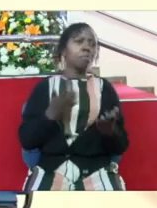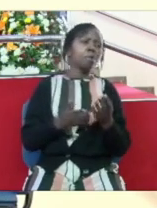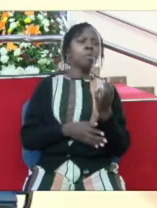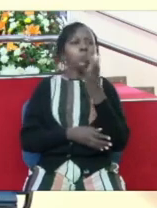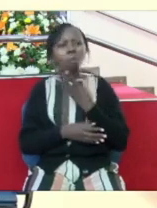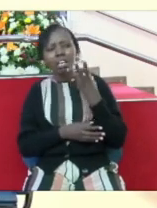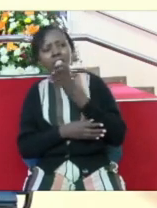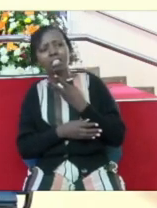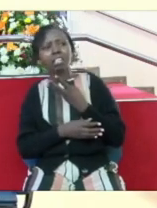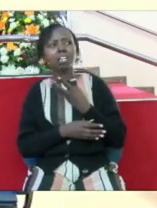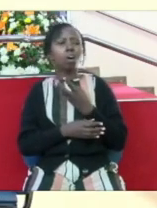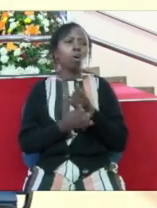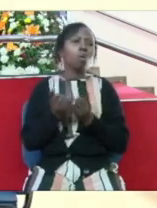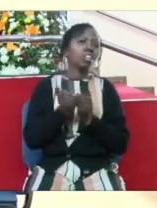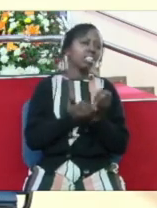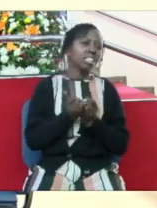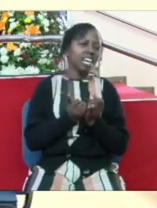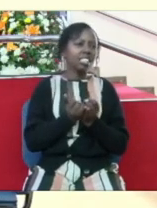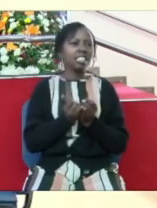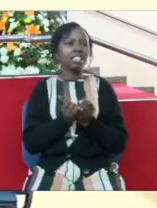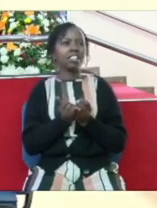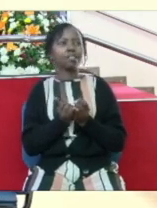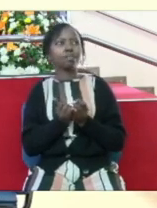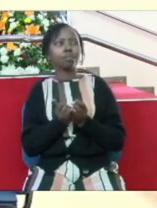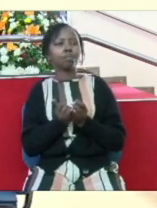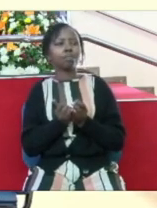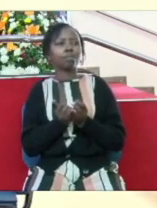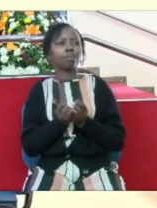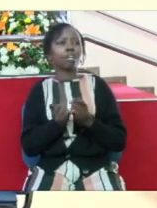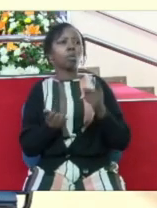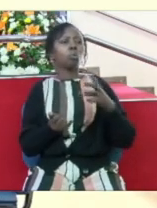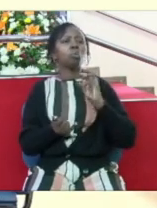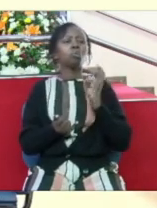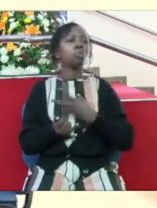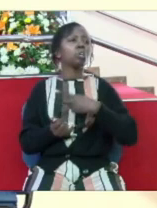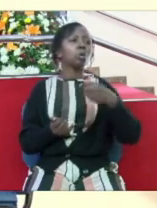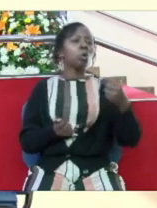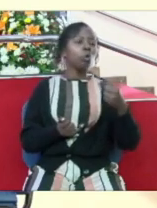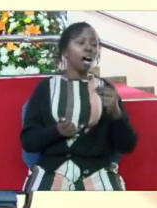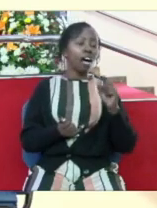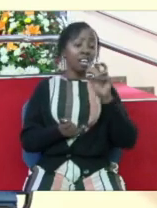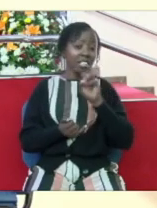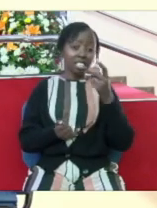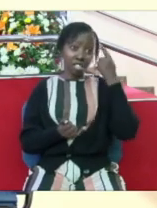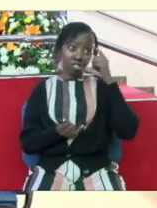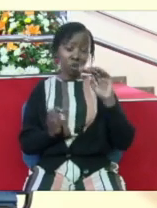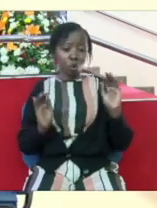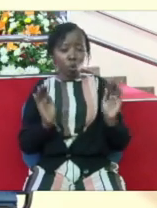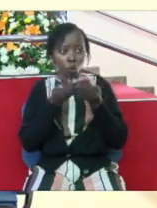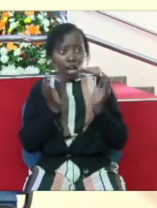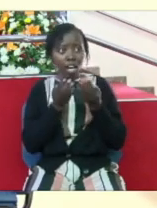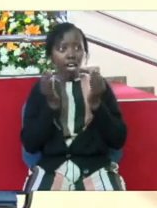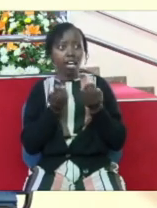or Thursday. Kuja siku ya We have gone Alhamis. To seek powers from the shrines. Tumeenda kutafuta nguvu katika waganga. Who are